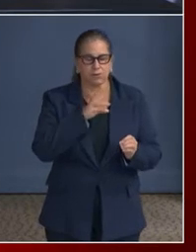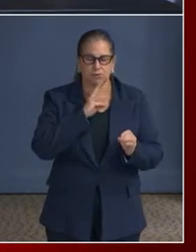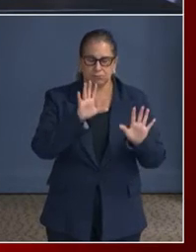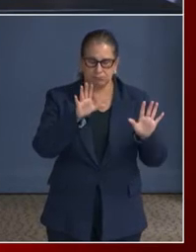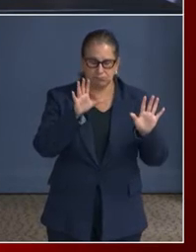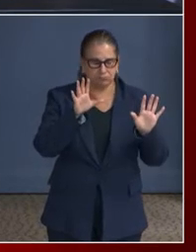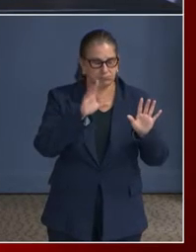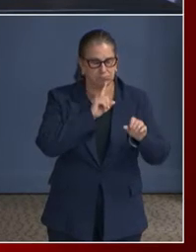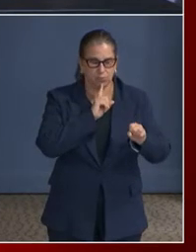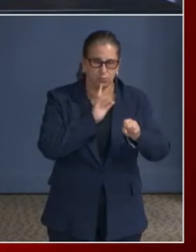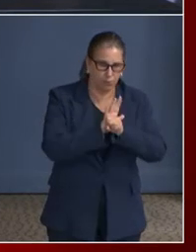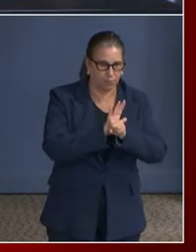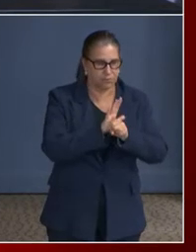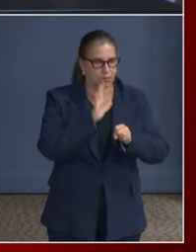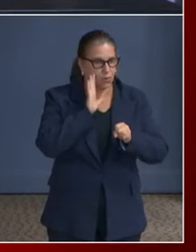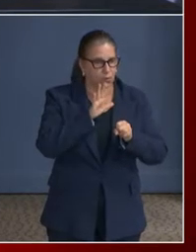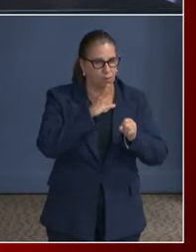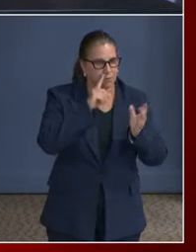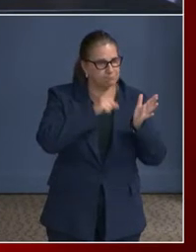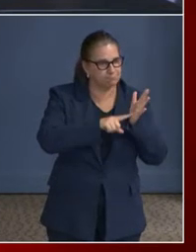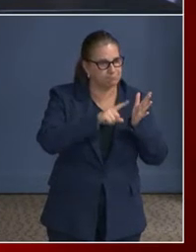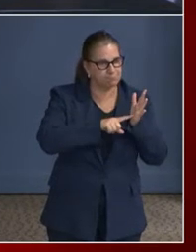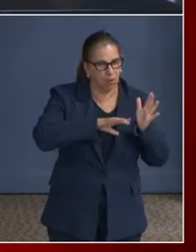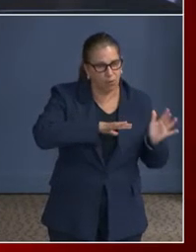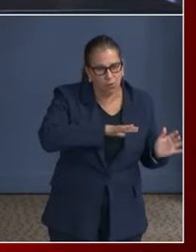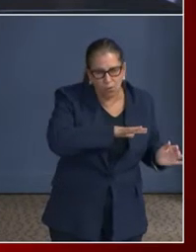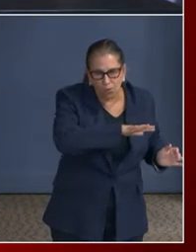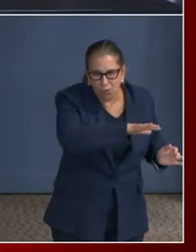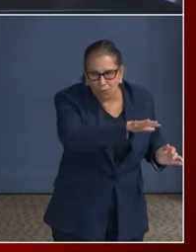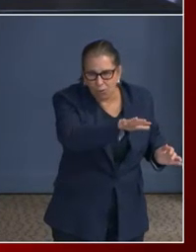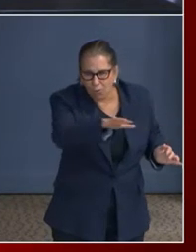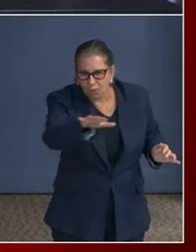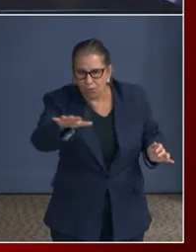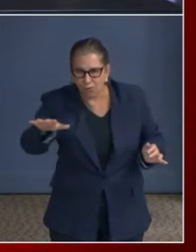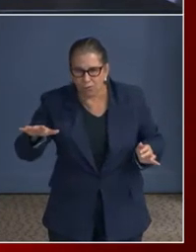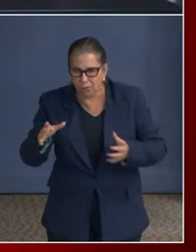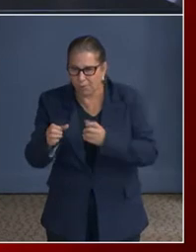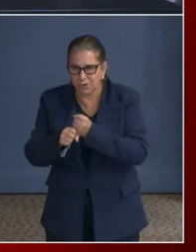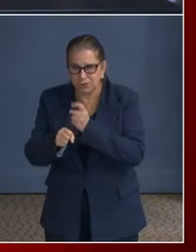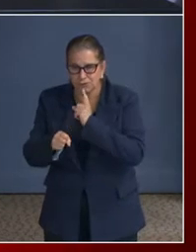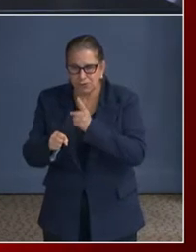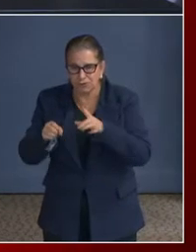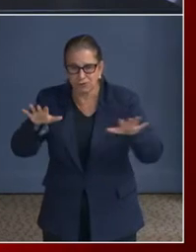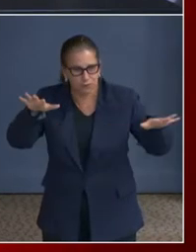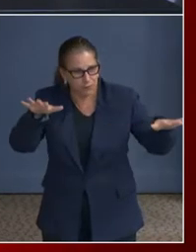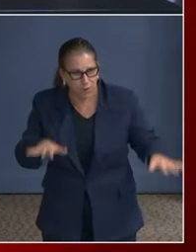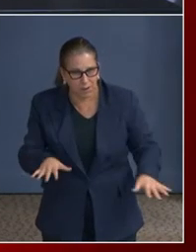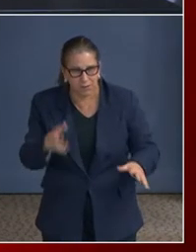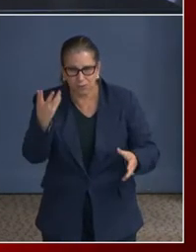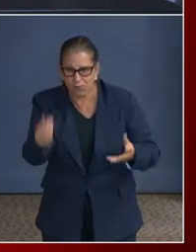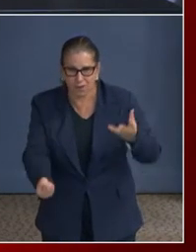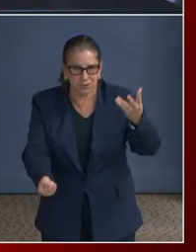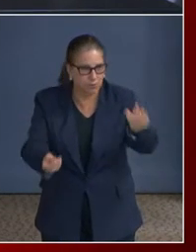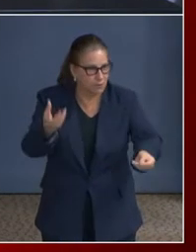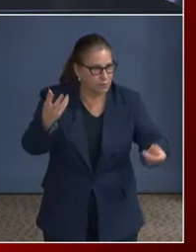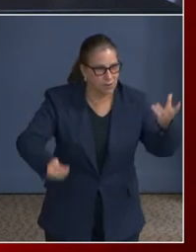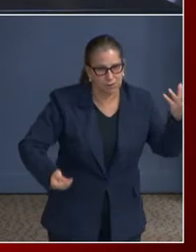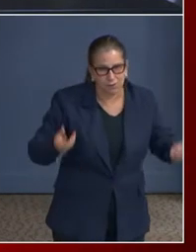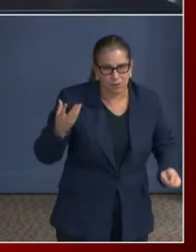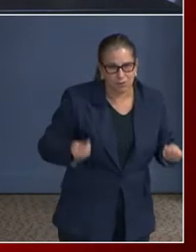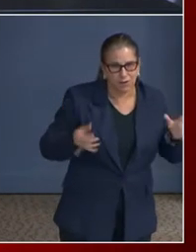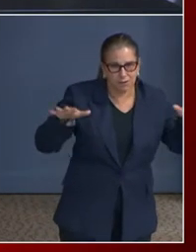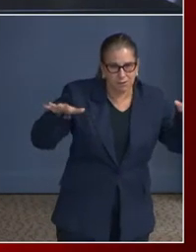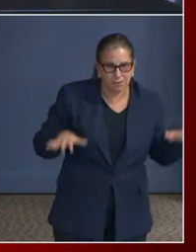the back, and I don't want to get the name of the program wrong because it's a specific program, but the backwater valve